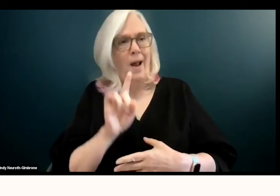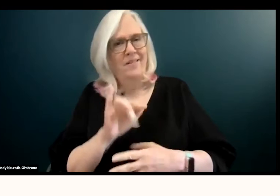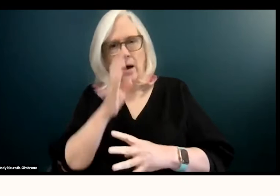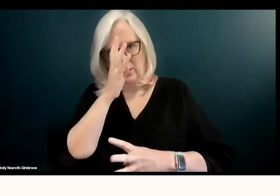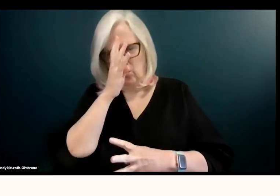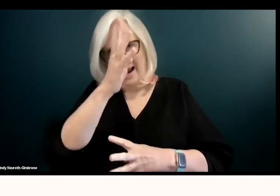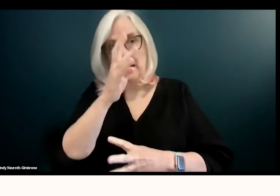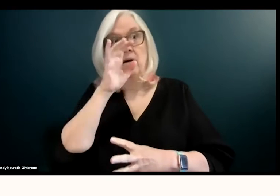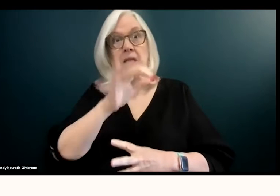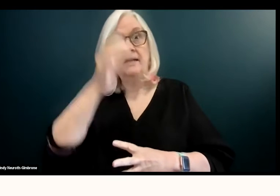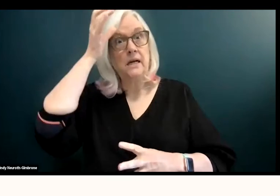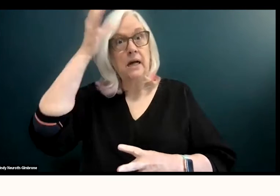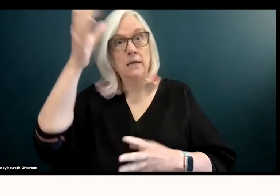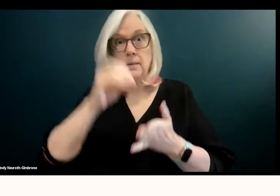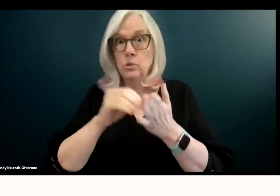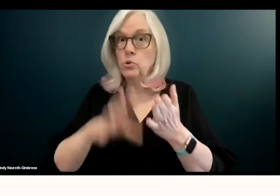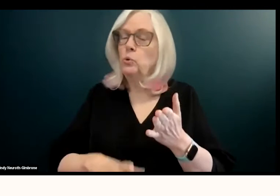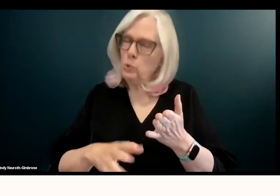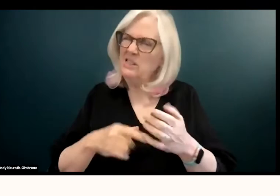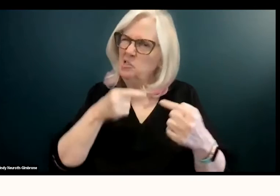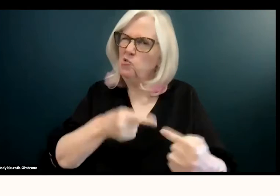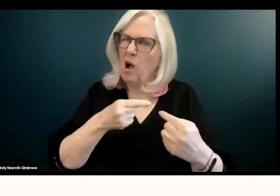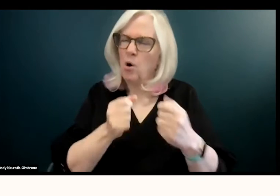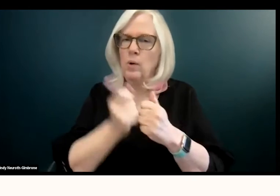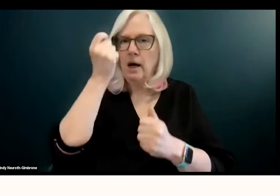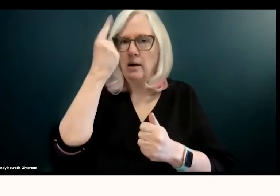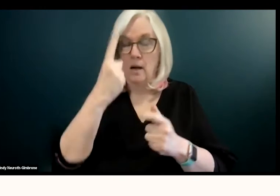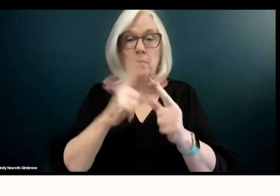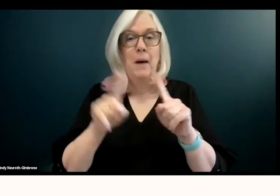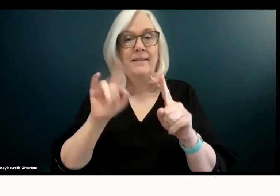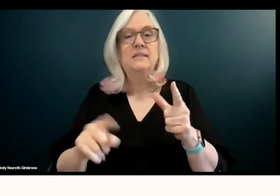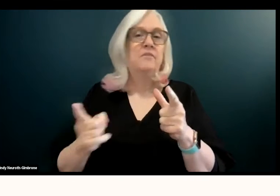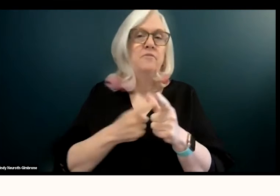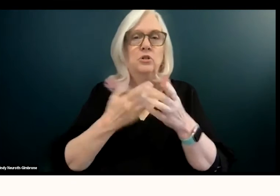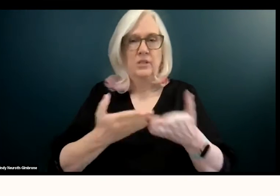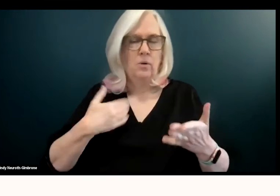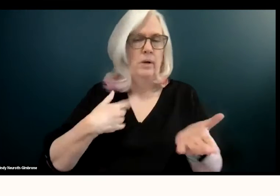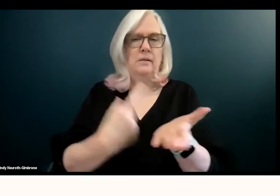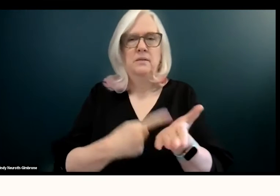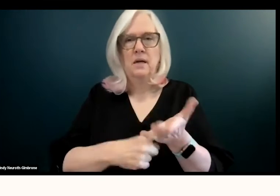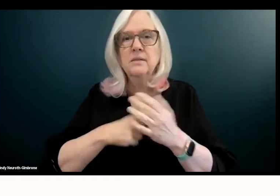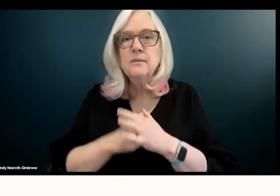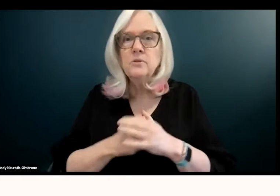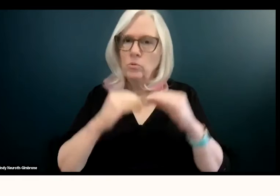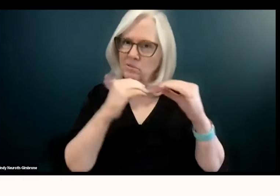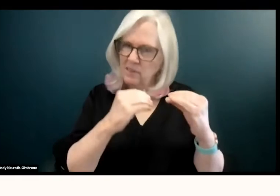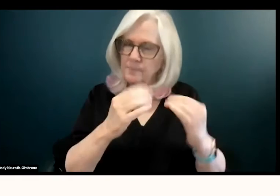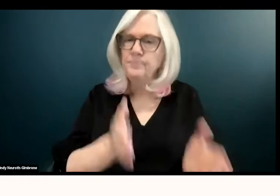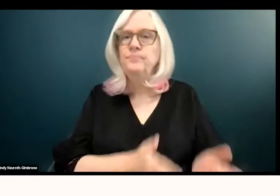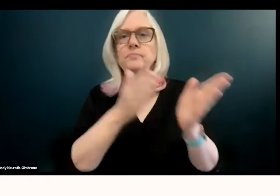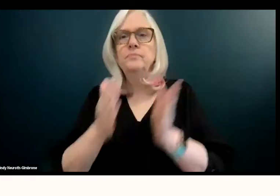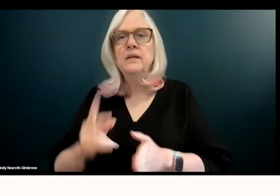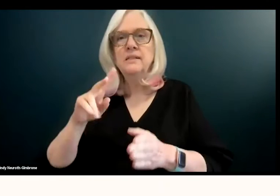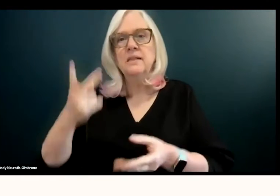for students to understand, but it is the first thing that we usually attack. So the second thing, information creation